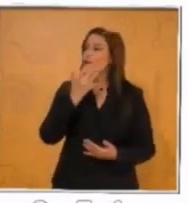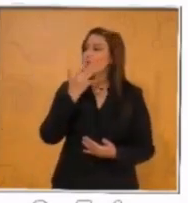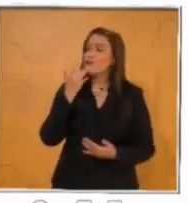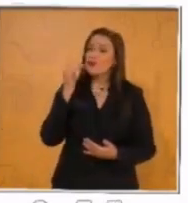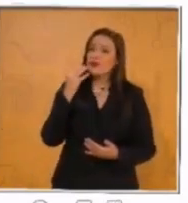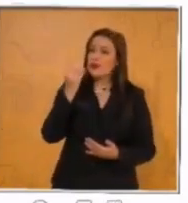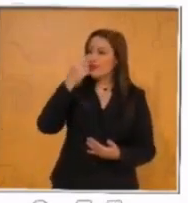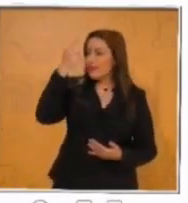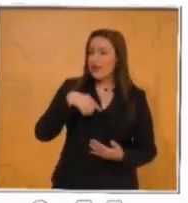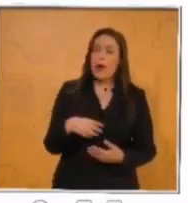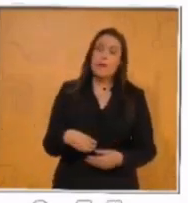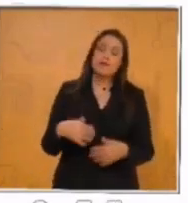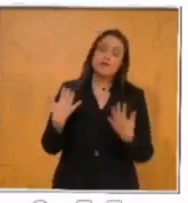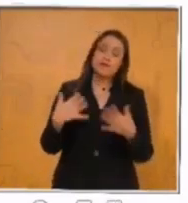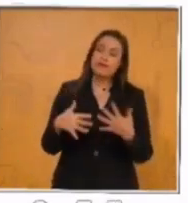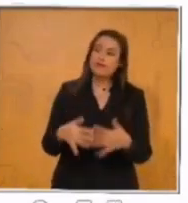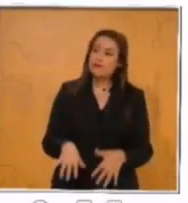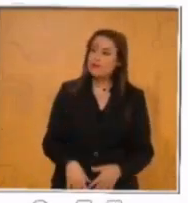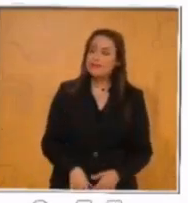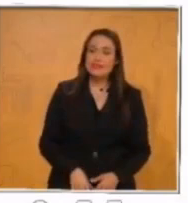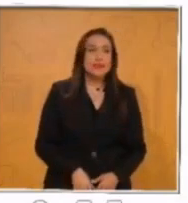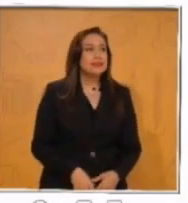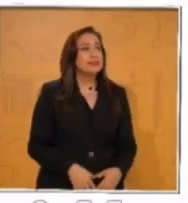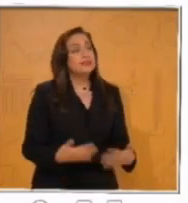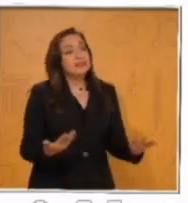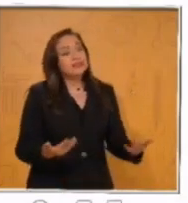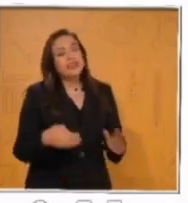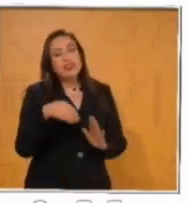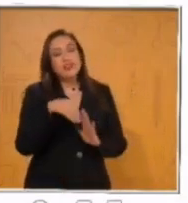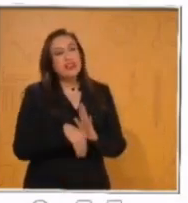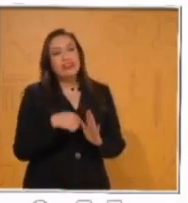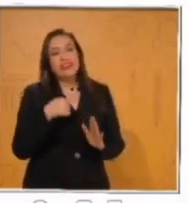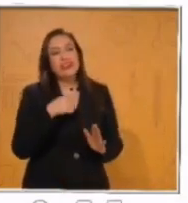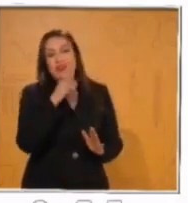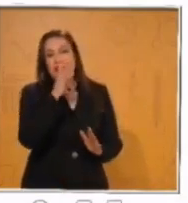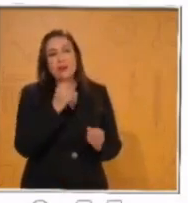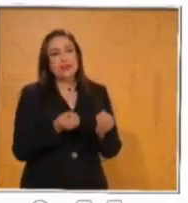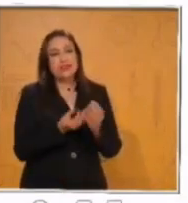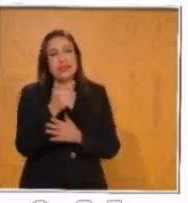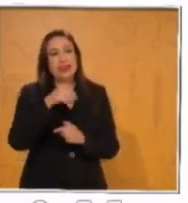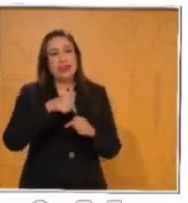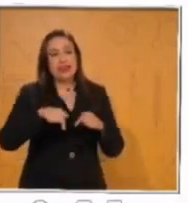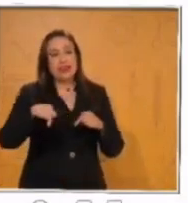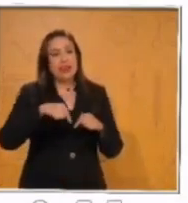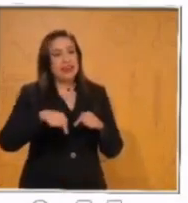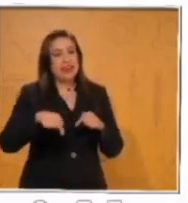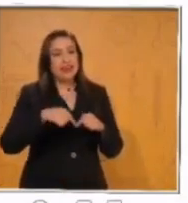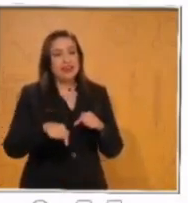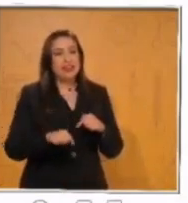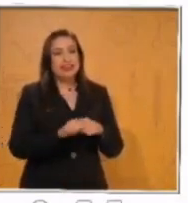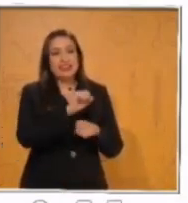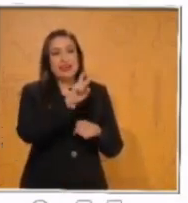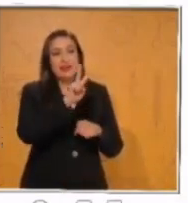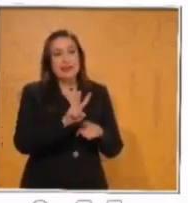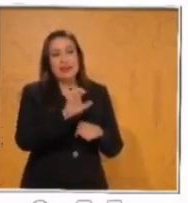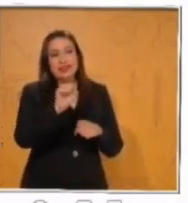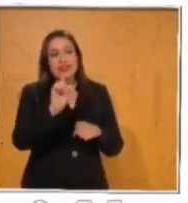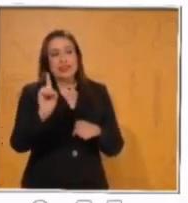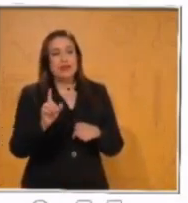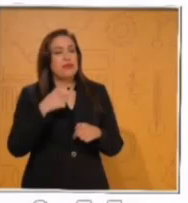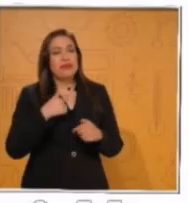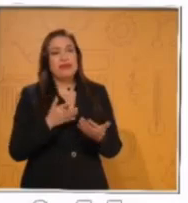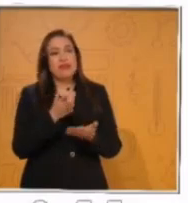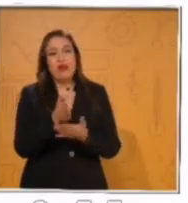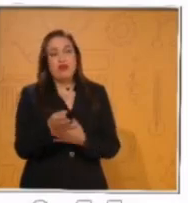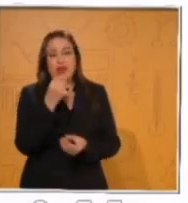very much. Unfortunately, I didn't go out this weekend. I didn't eat in a restaurant and I didn't